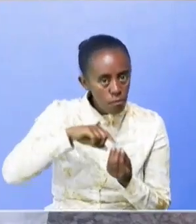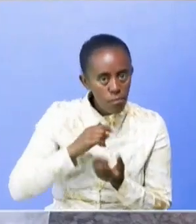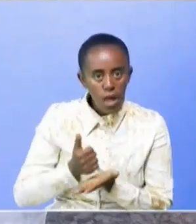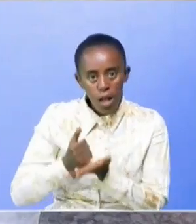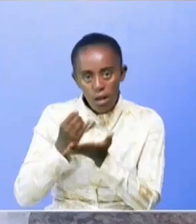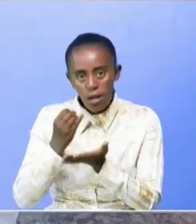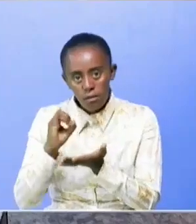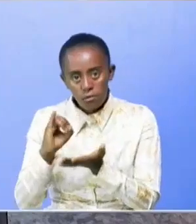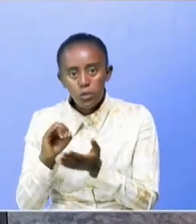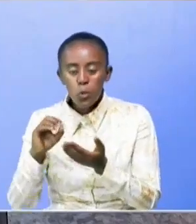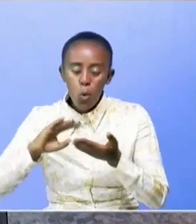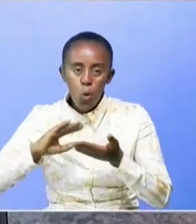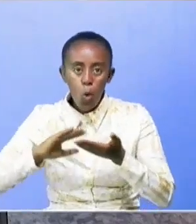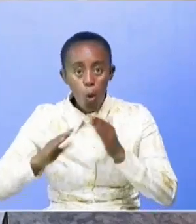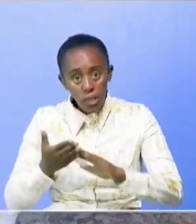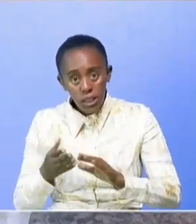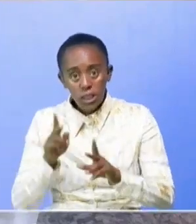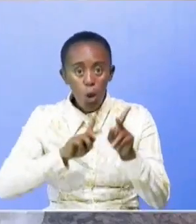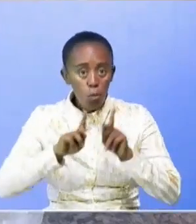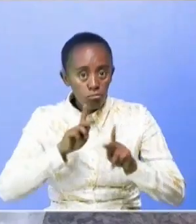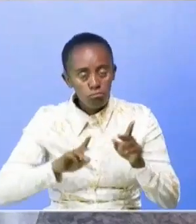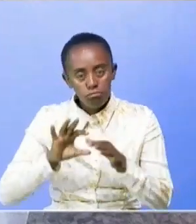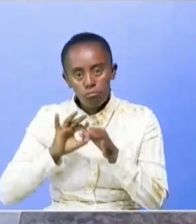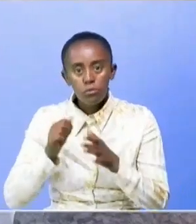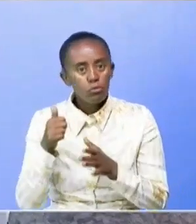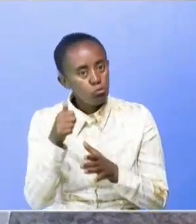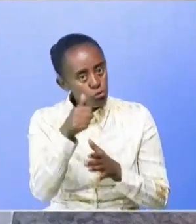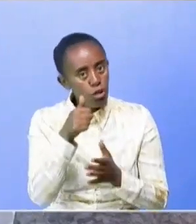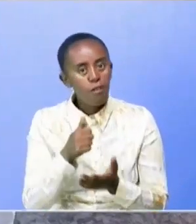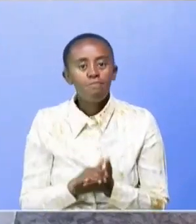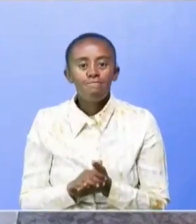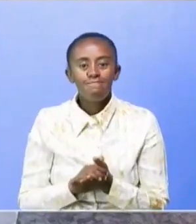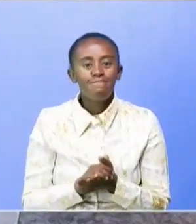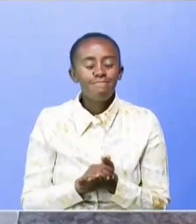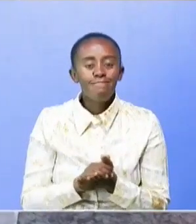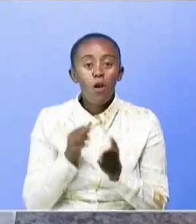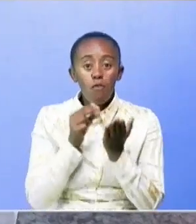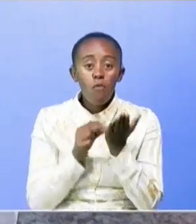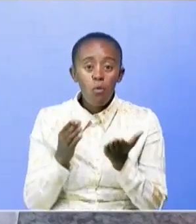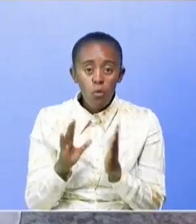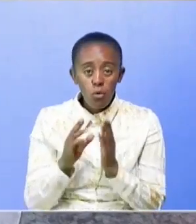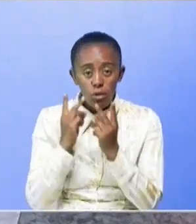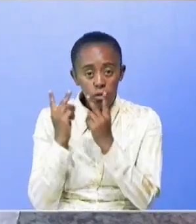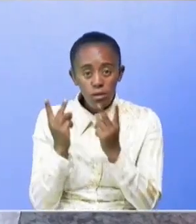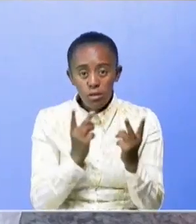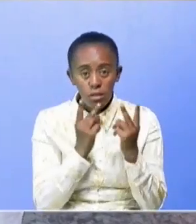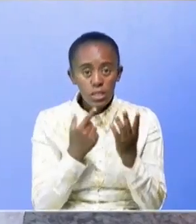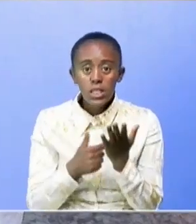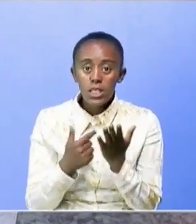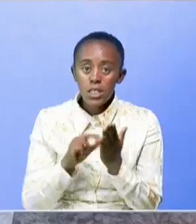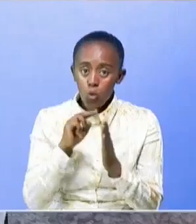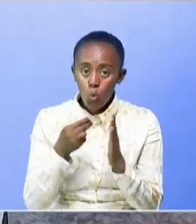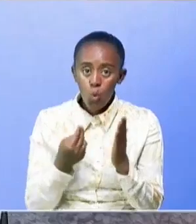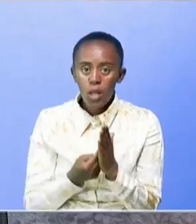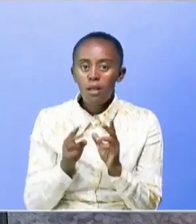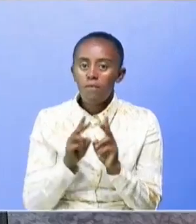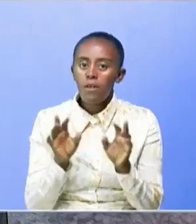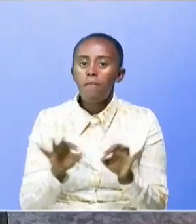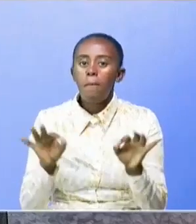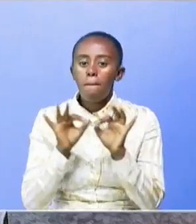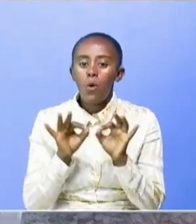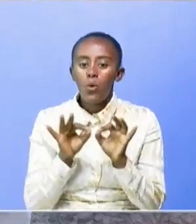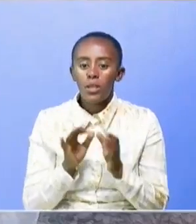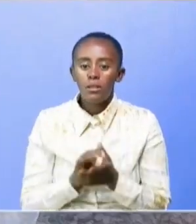helping your community, helping yourself. So volunteering, as you have seen in this unit, is very